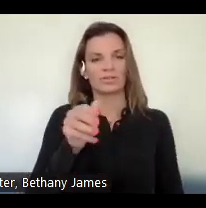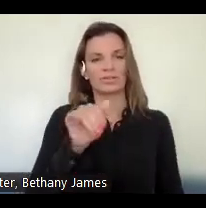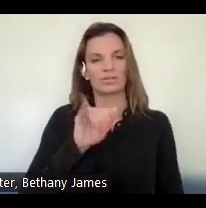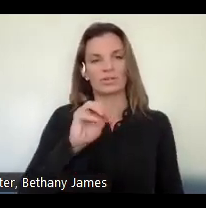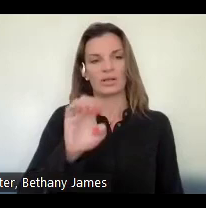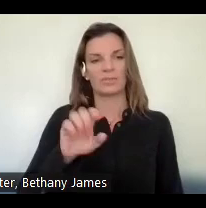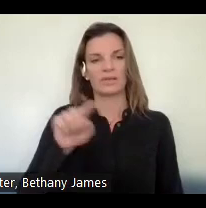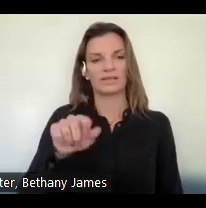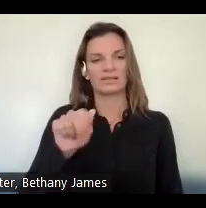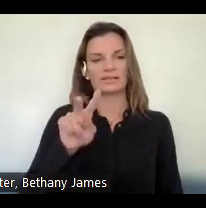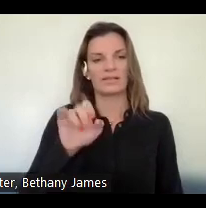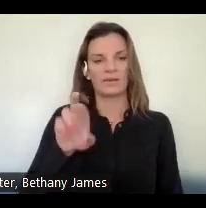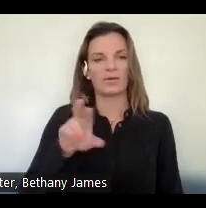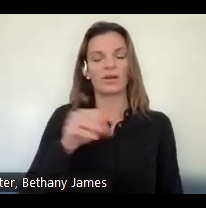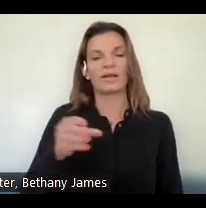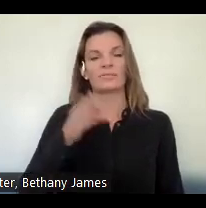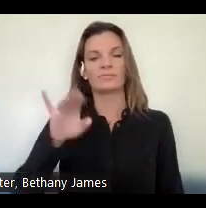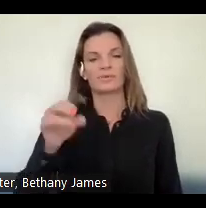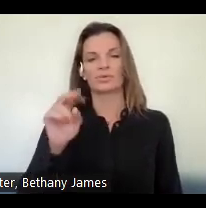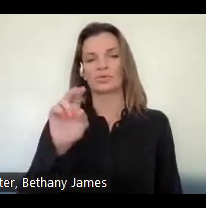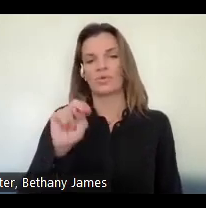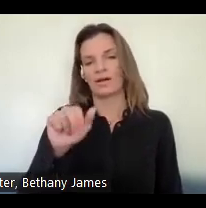Lofton, who is also the Outreach Manager.